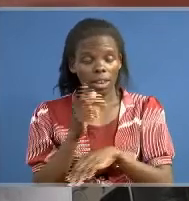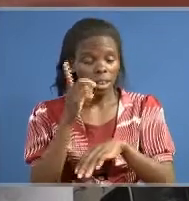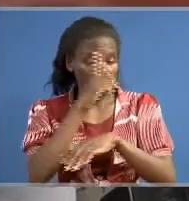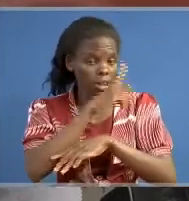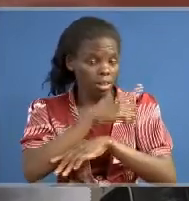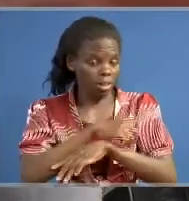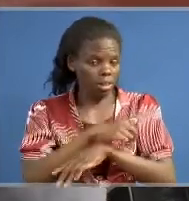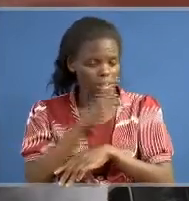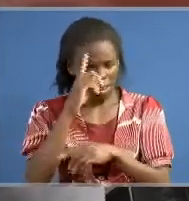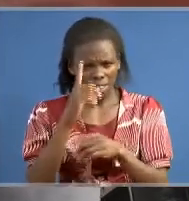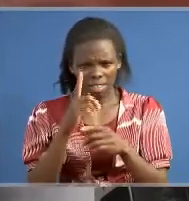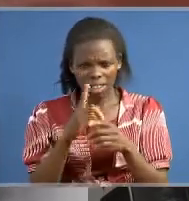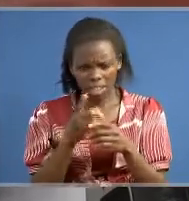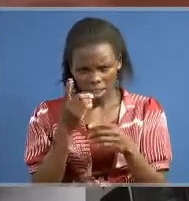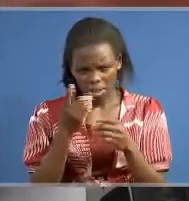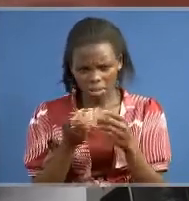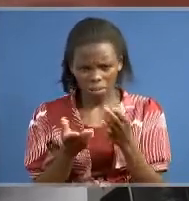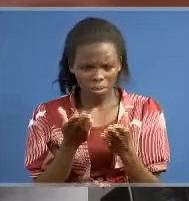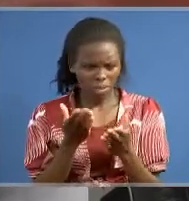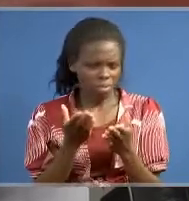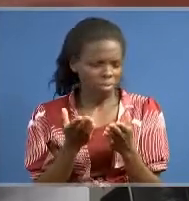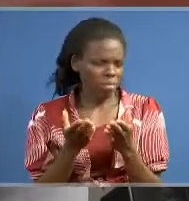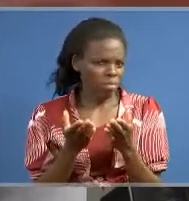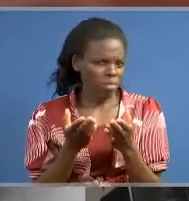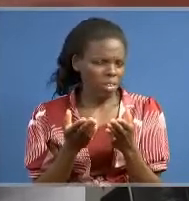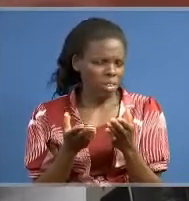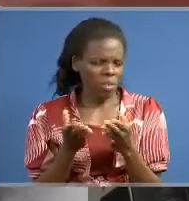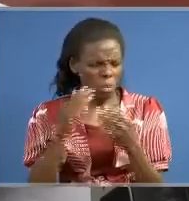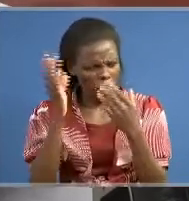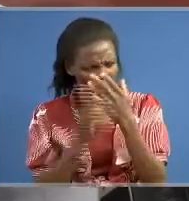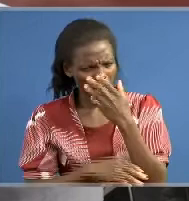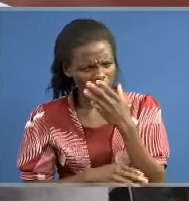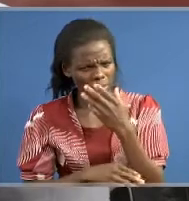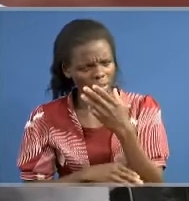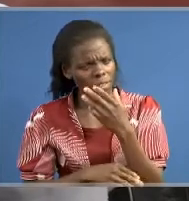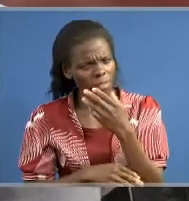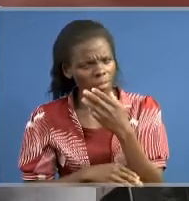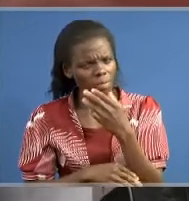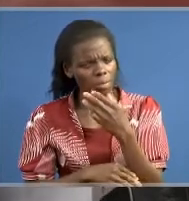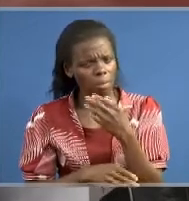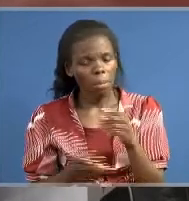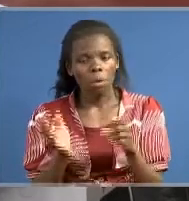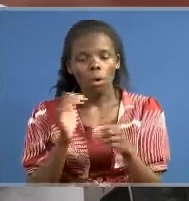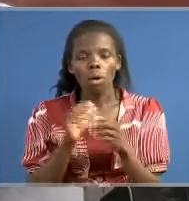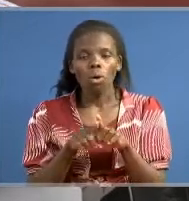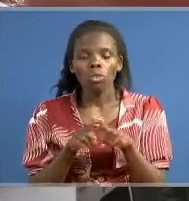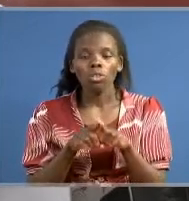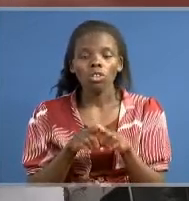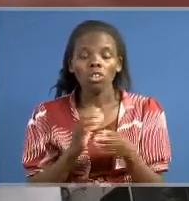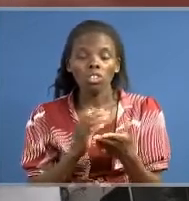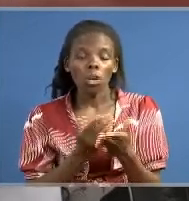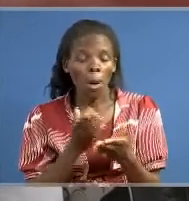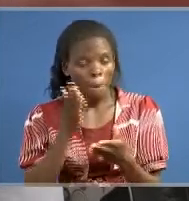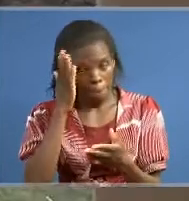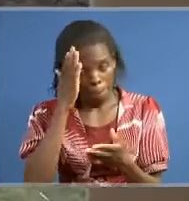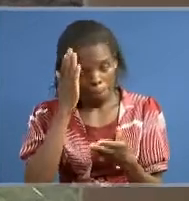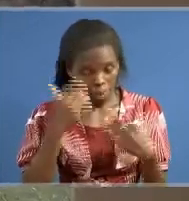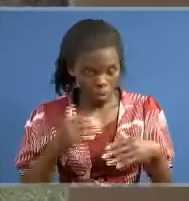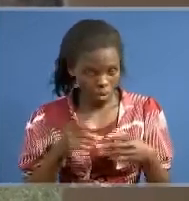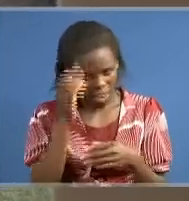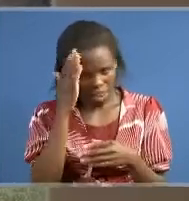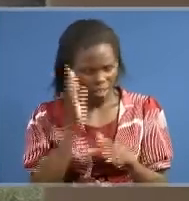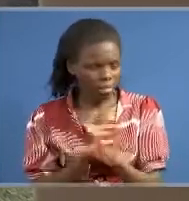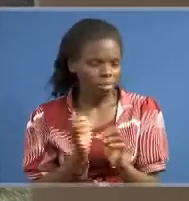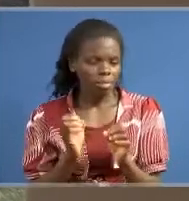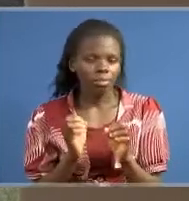they just decide they'll be haywire, they go bad. Plus also some people are not really understanding.